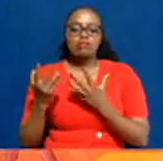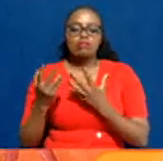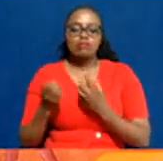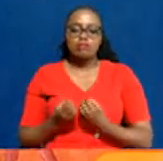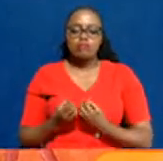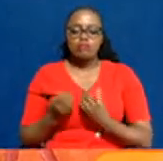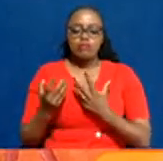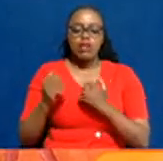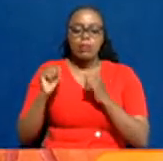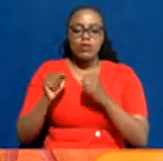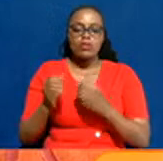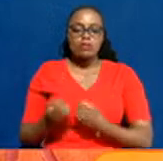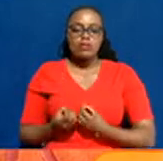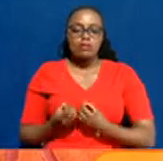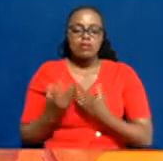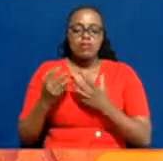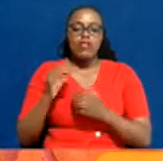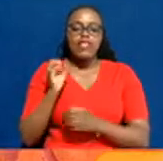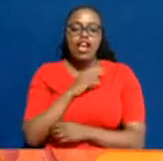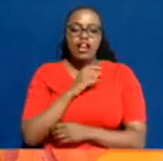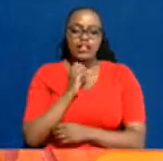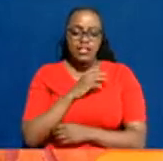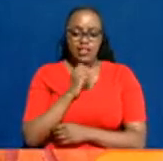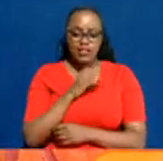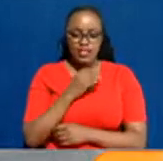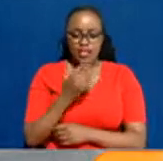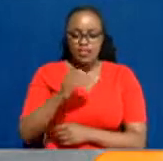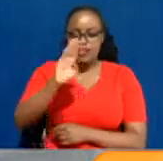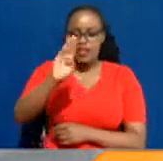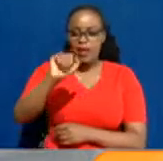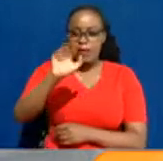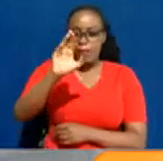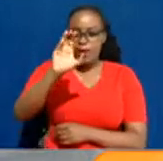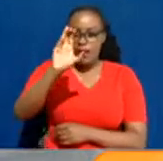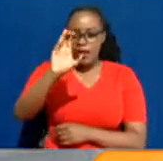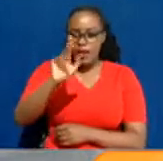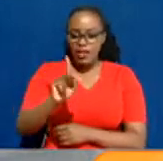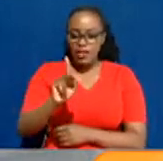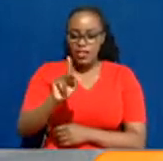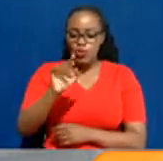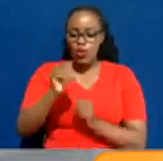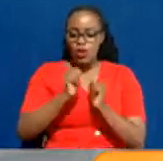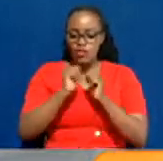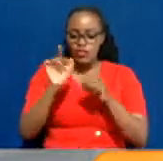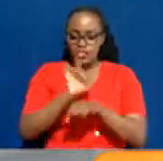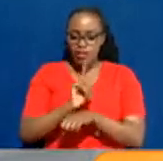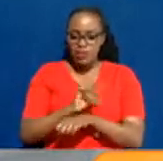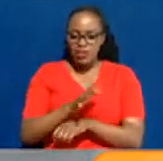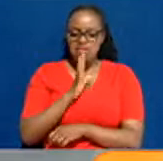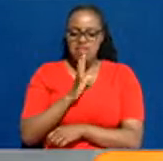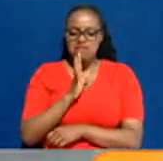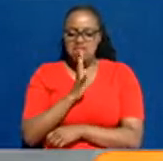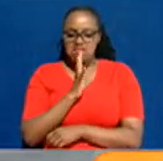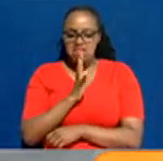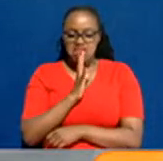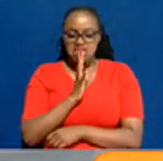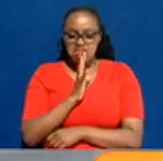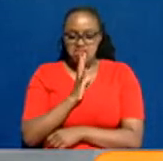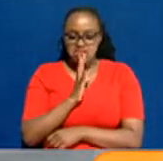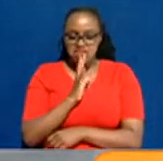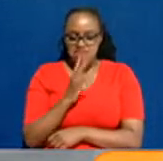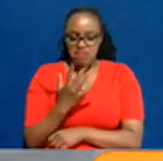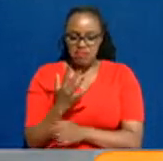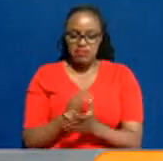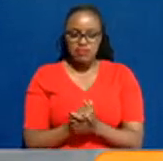can ventilate their grievances and disagreements. Barack. Yeah, those were 15 minutes. So I'll have my